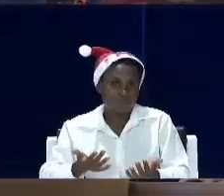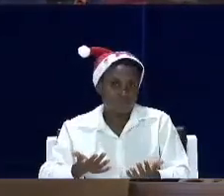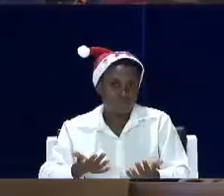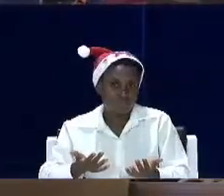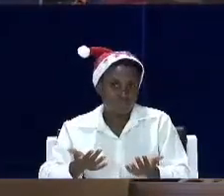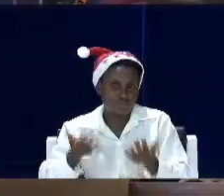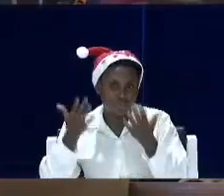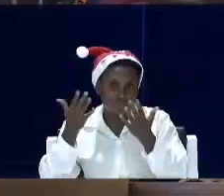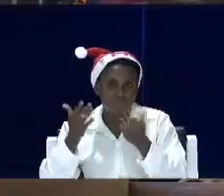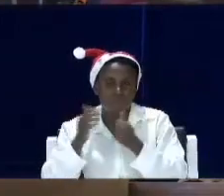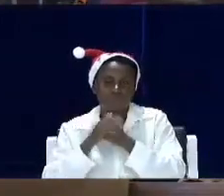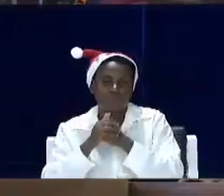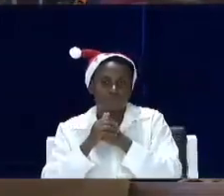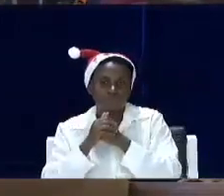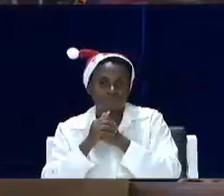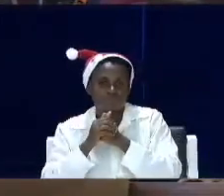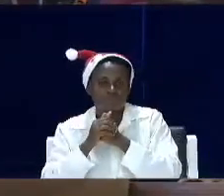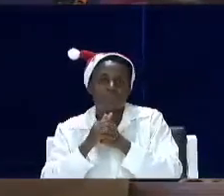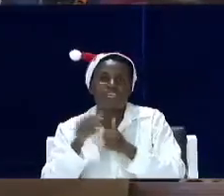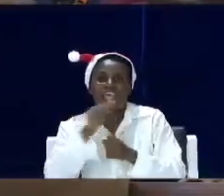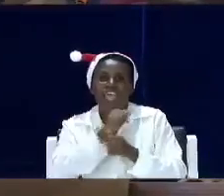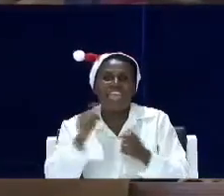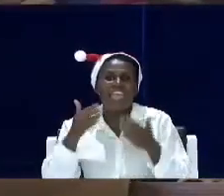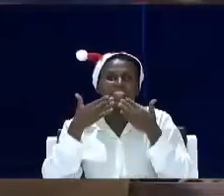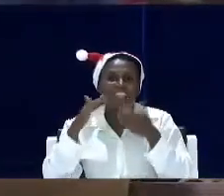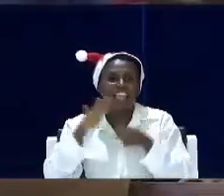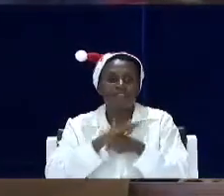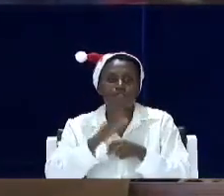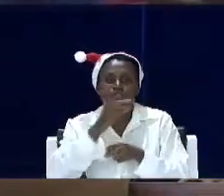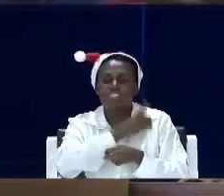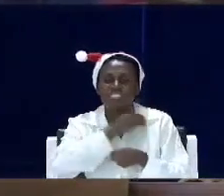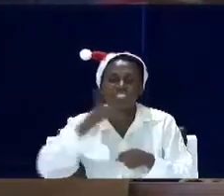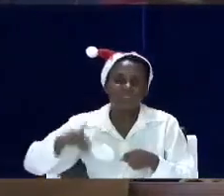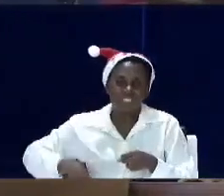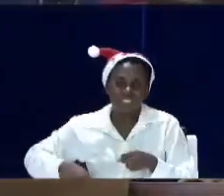earth. A thankful David